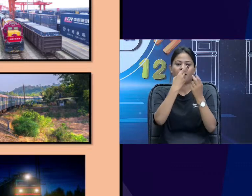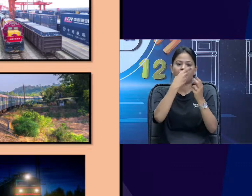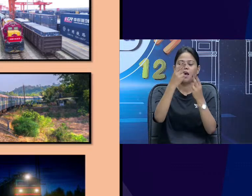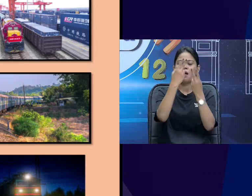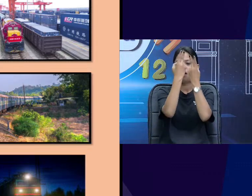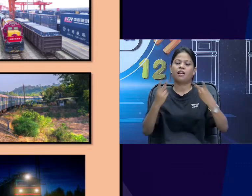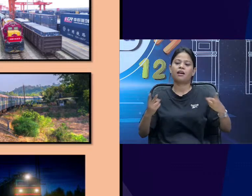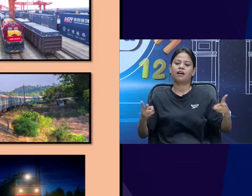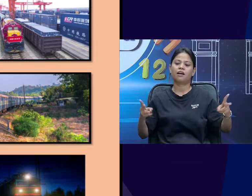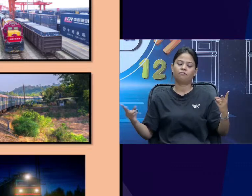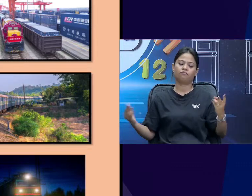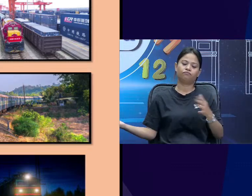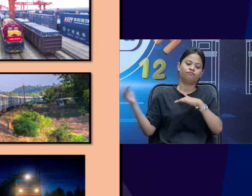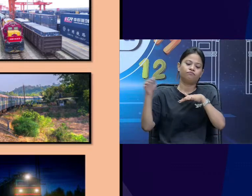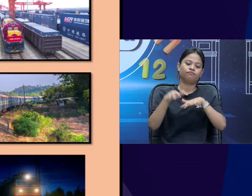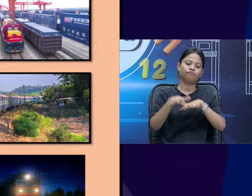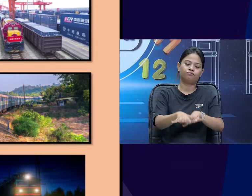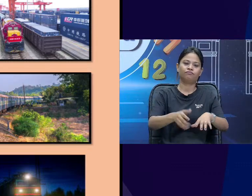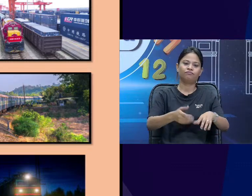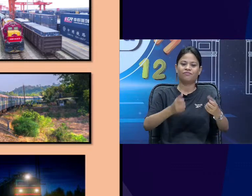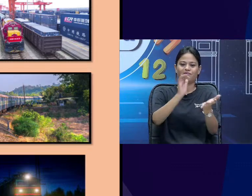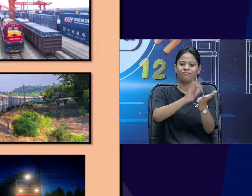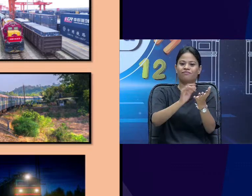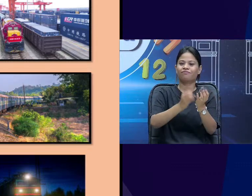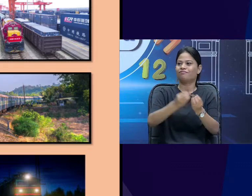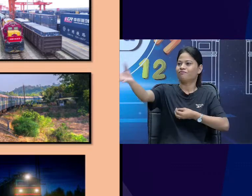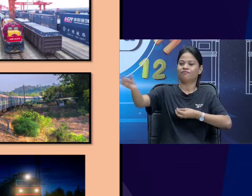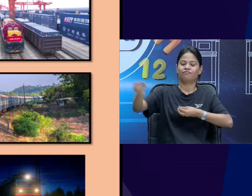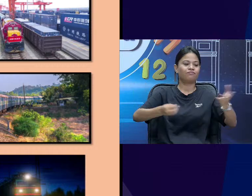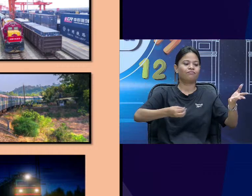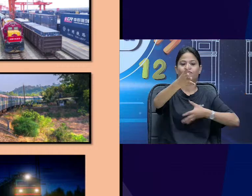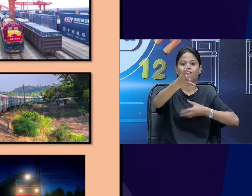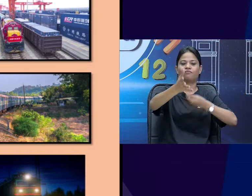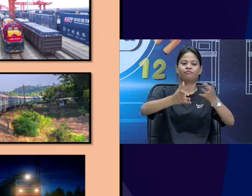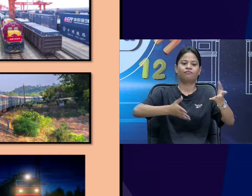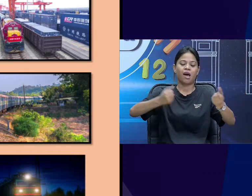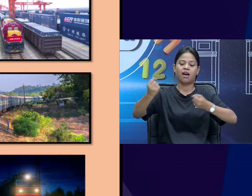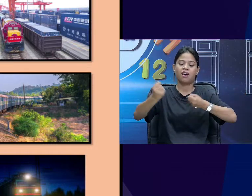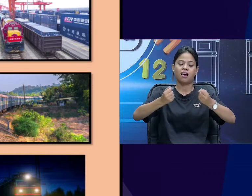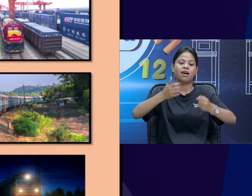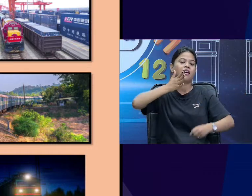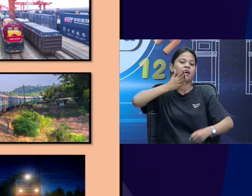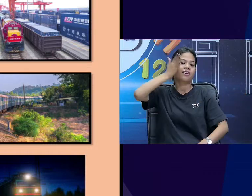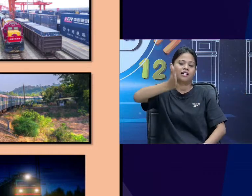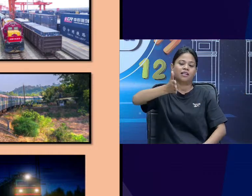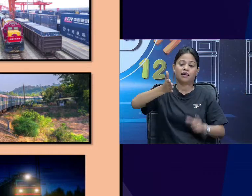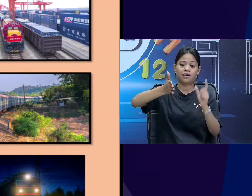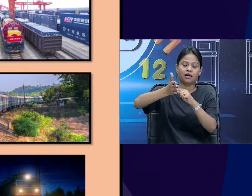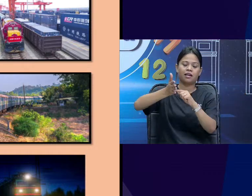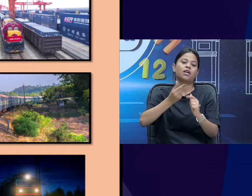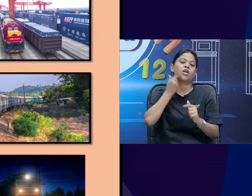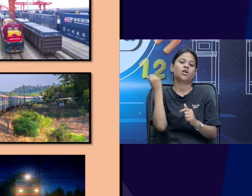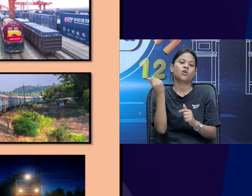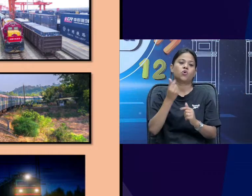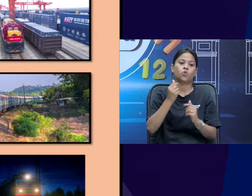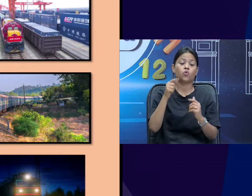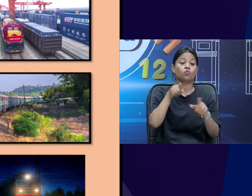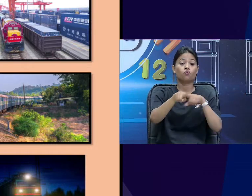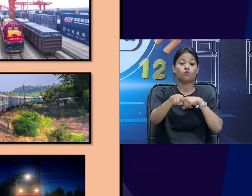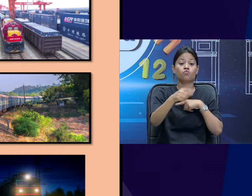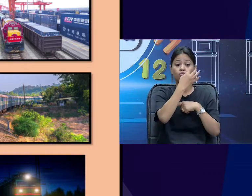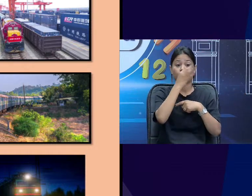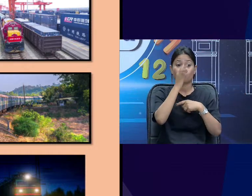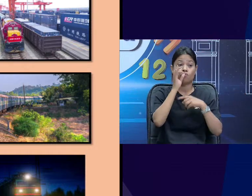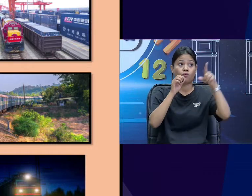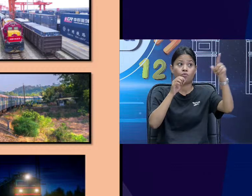of different types of two-wheelers, that is bikes, then cycles, all that.